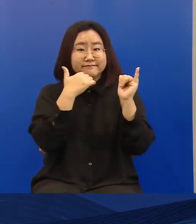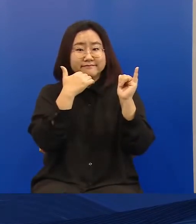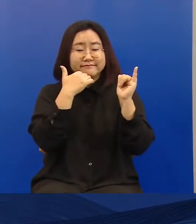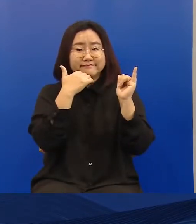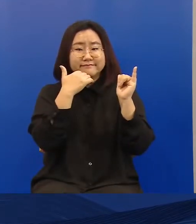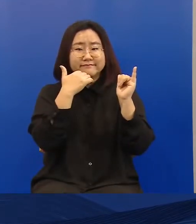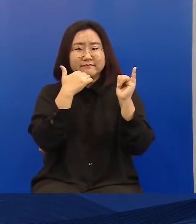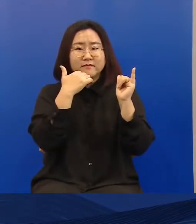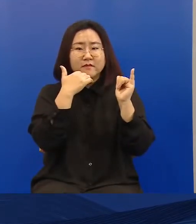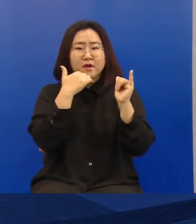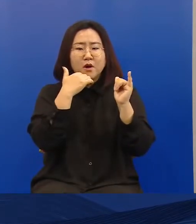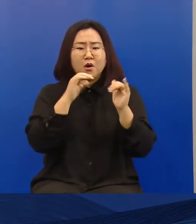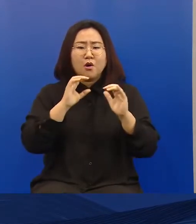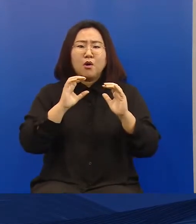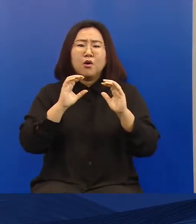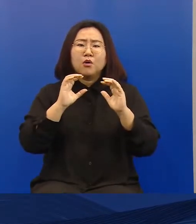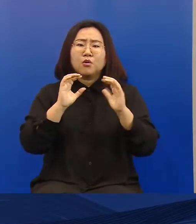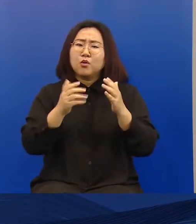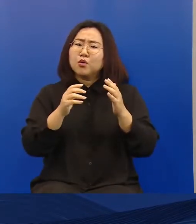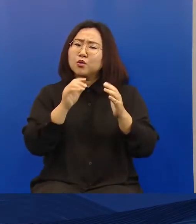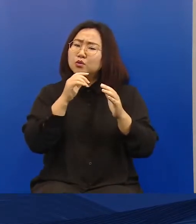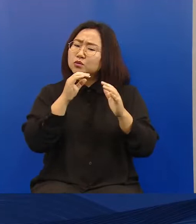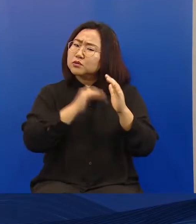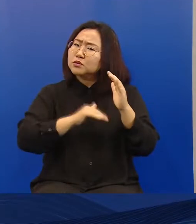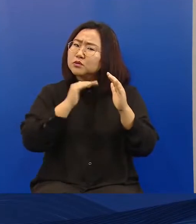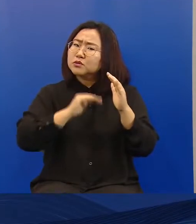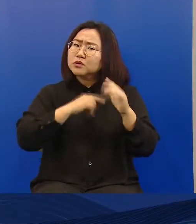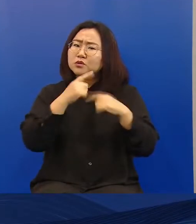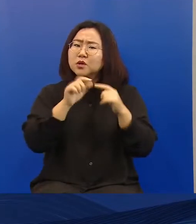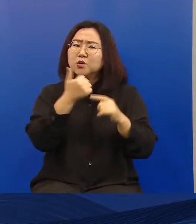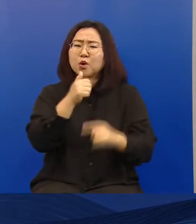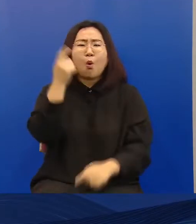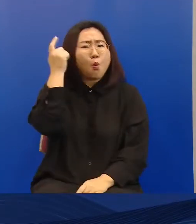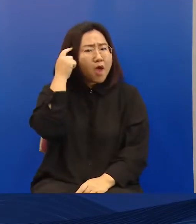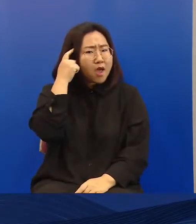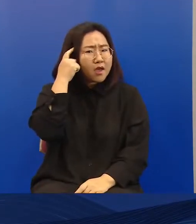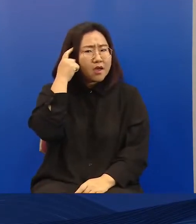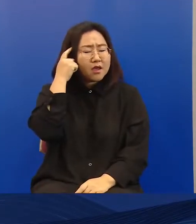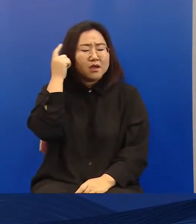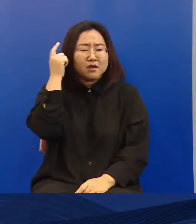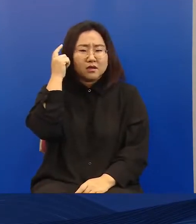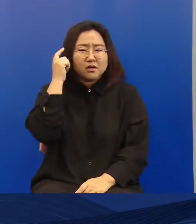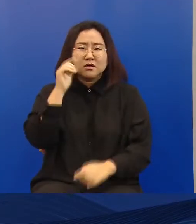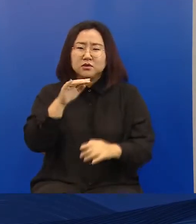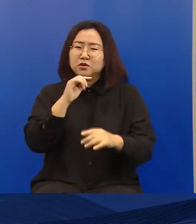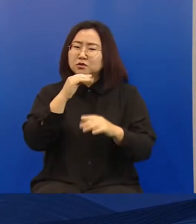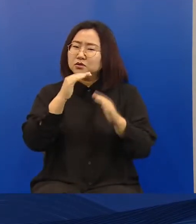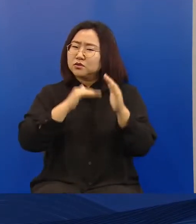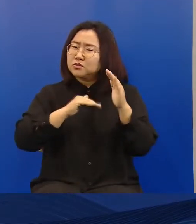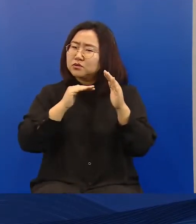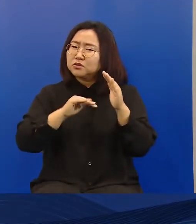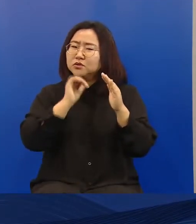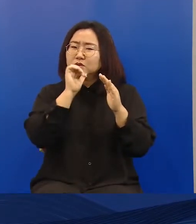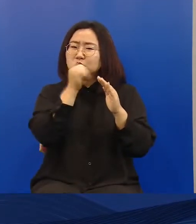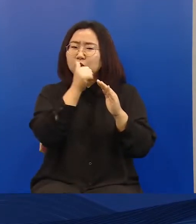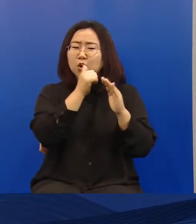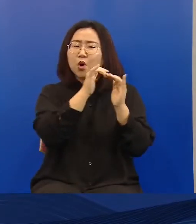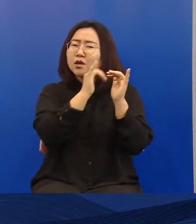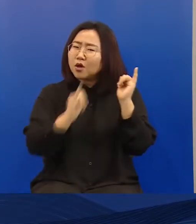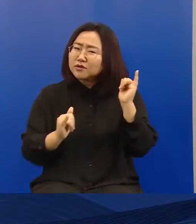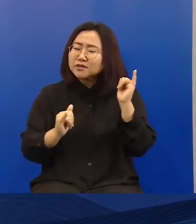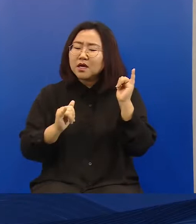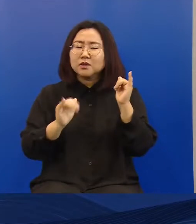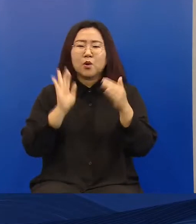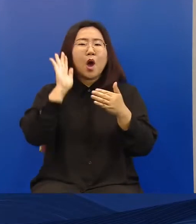The first presenter will talk about why public sign language interpretation, the path of Jeju Island's public sign